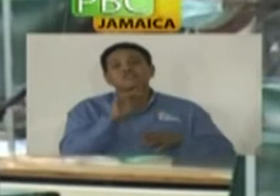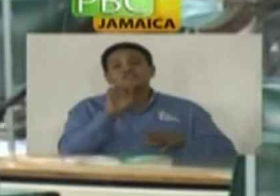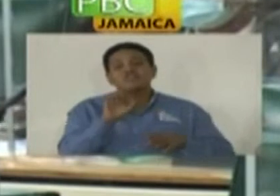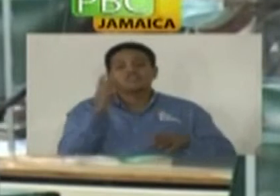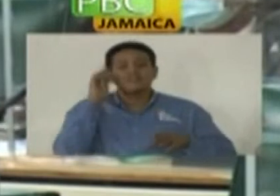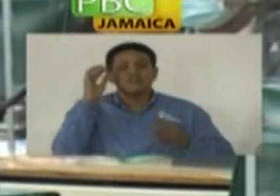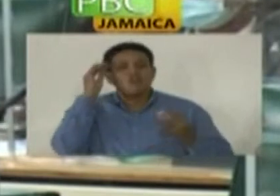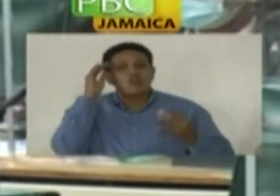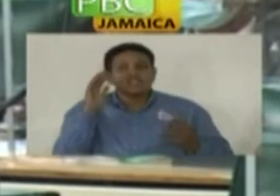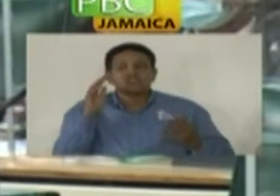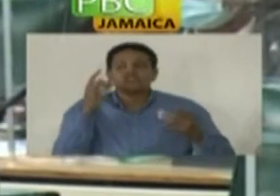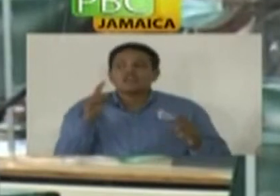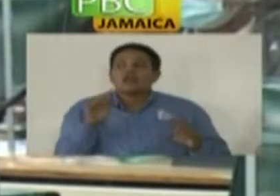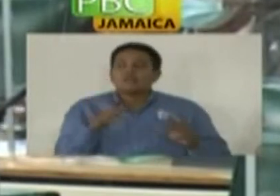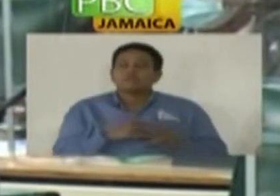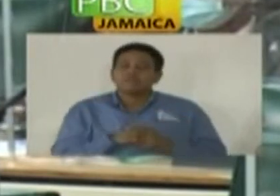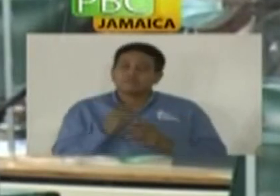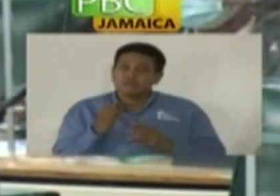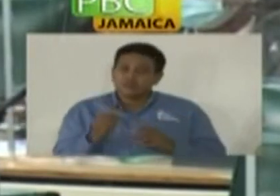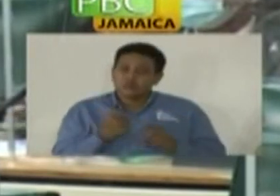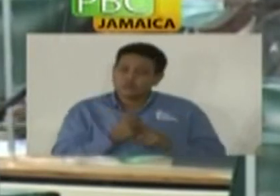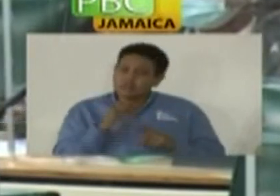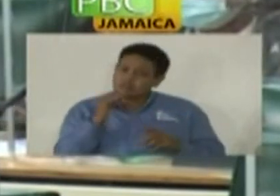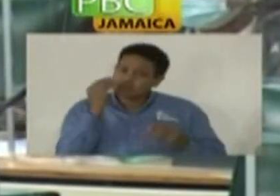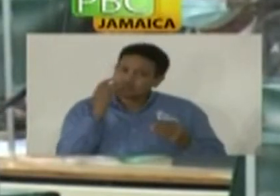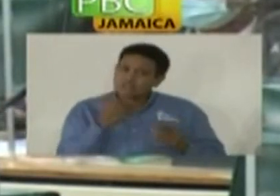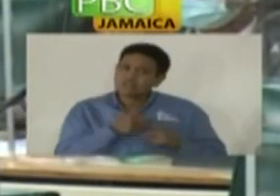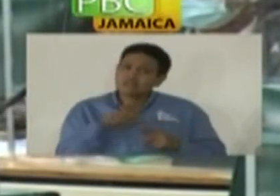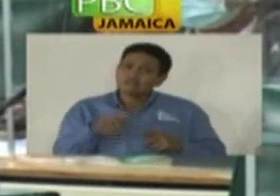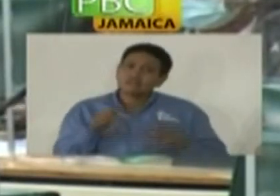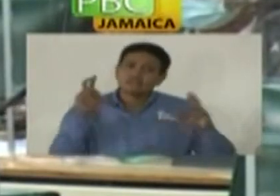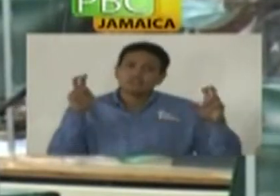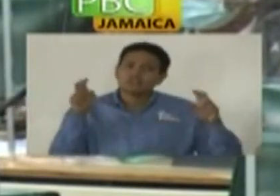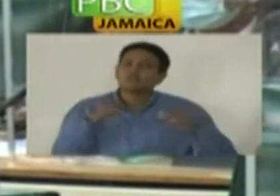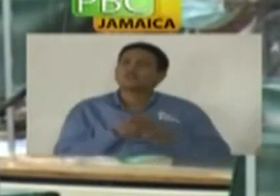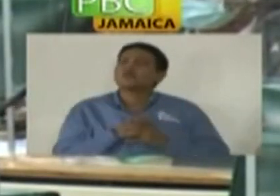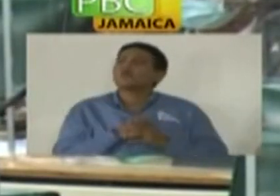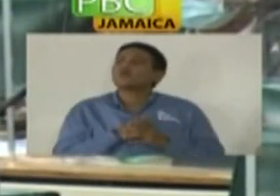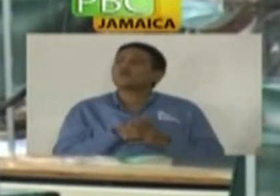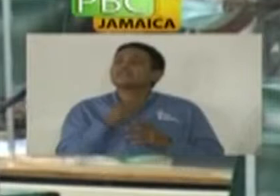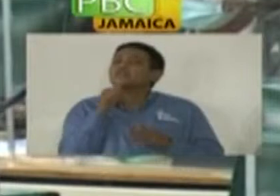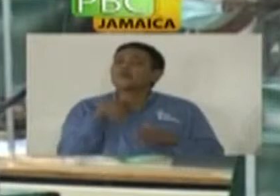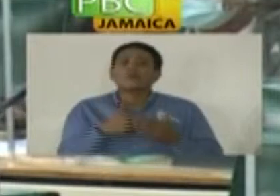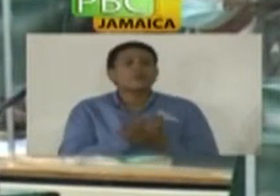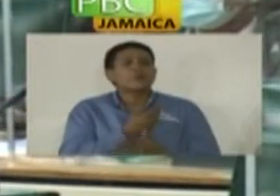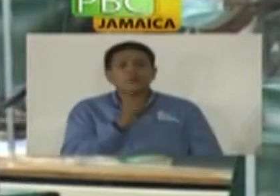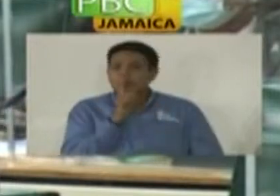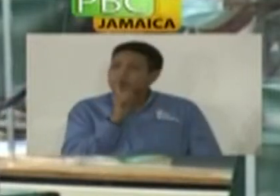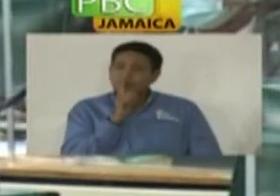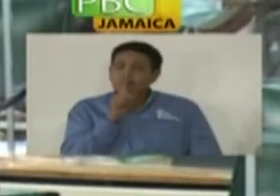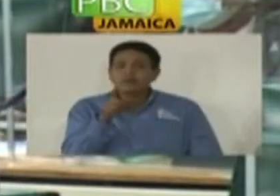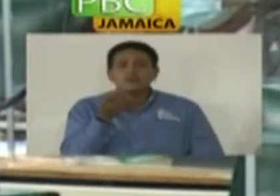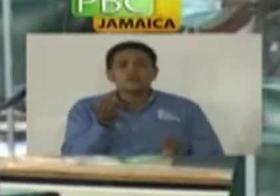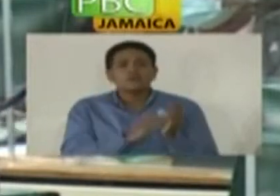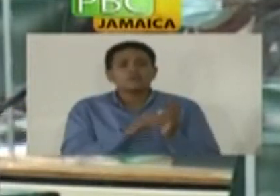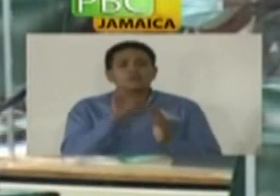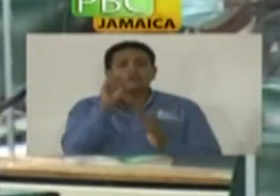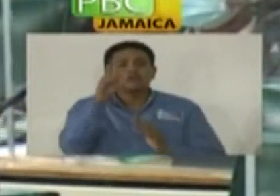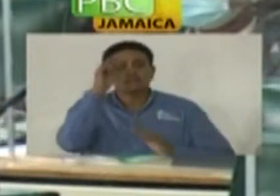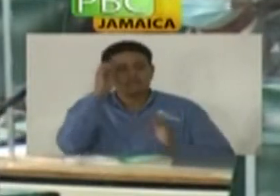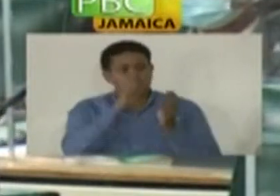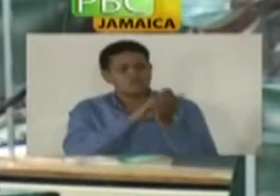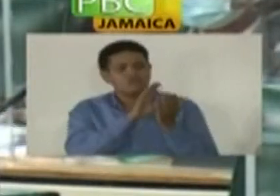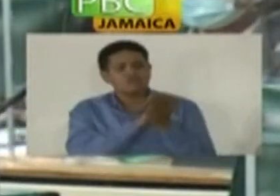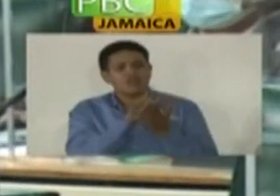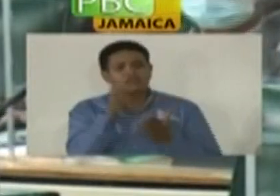for consideration. So just to say that this matter is not a new one, just to reiterate for the record, and